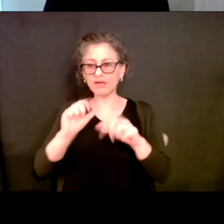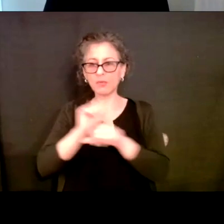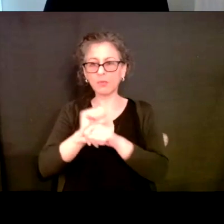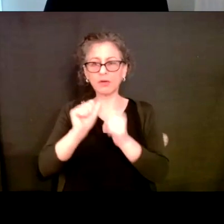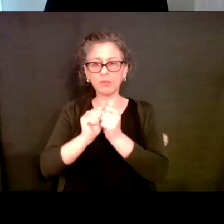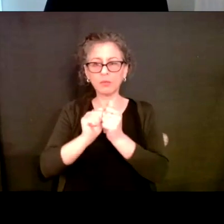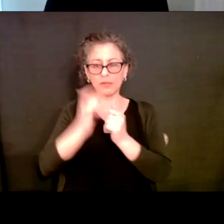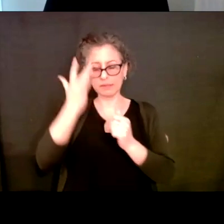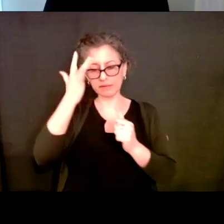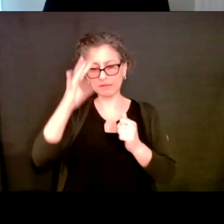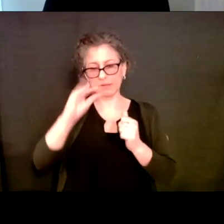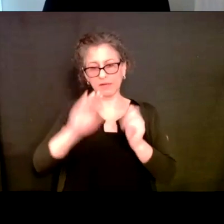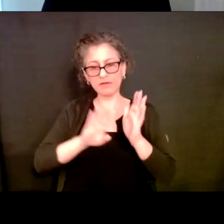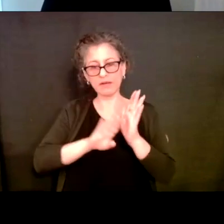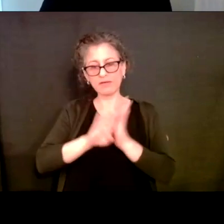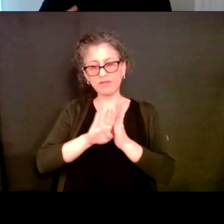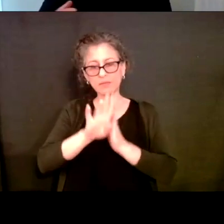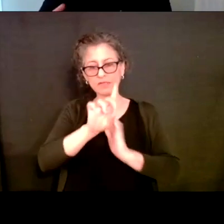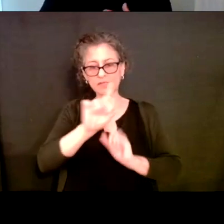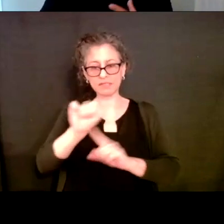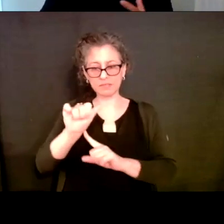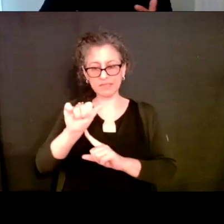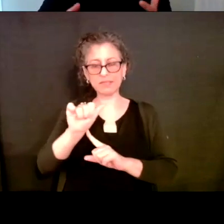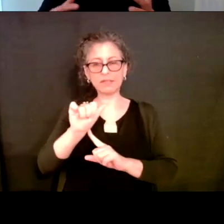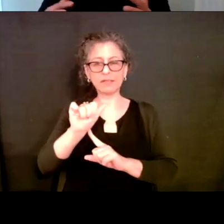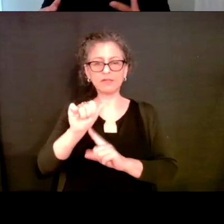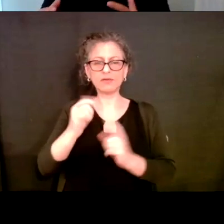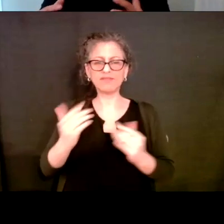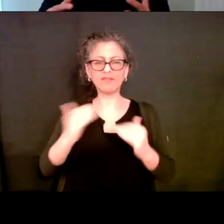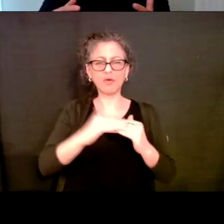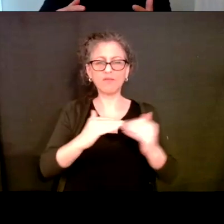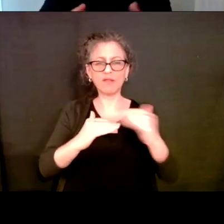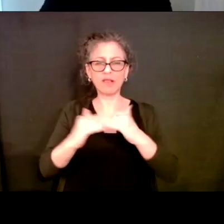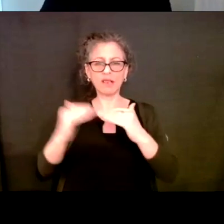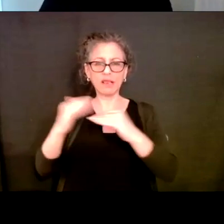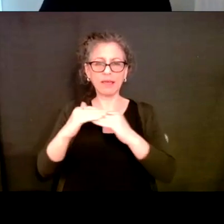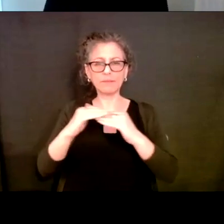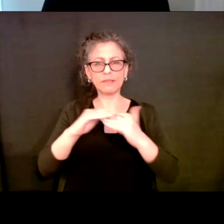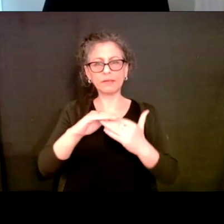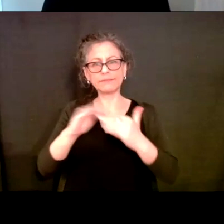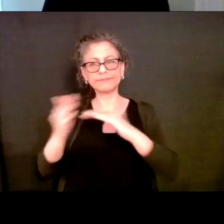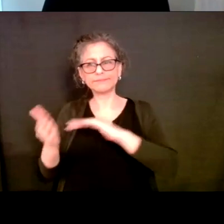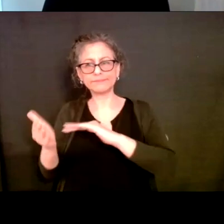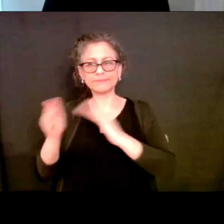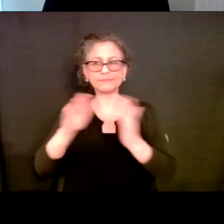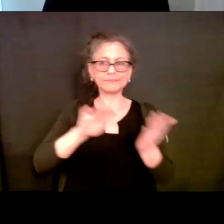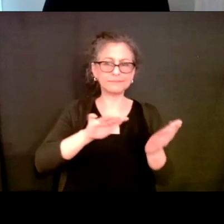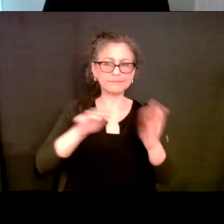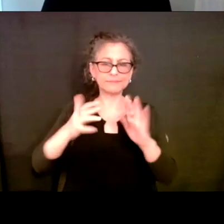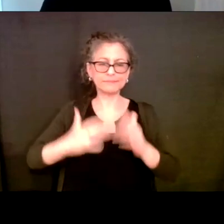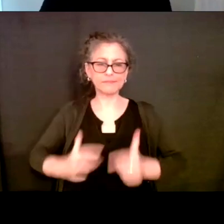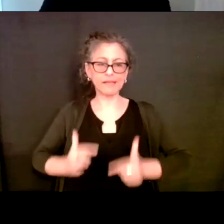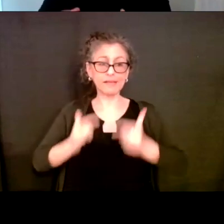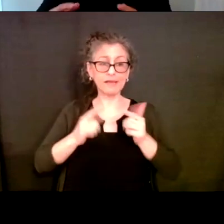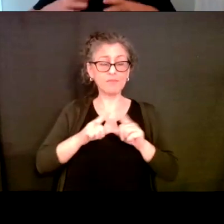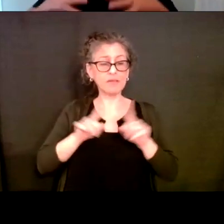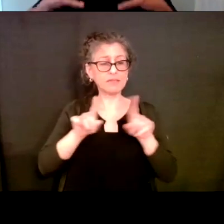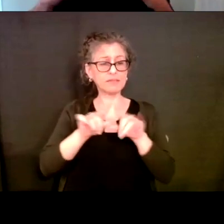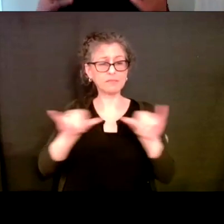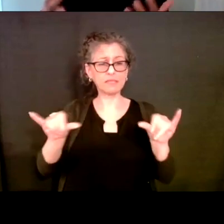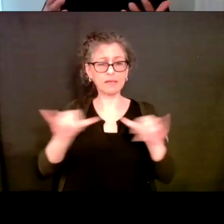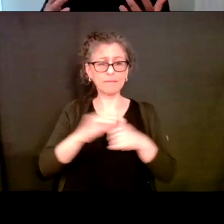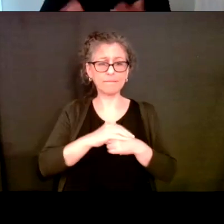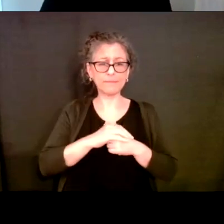developmental disabilities. And so there's been overlap, and it's ebbed and flowed, but simultaneously, they've